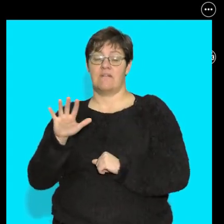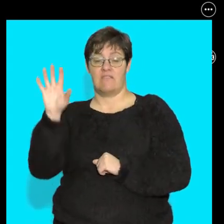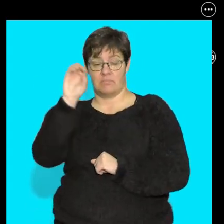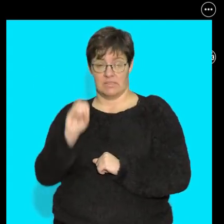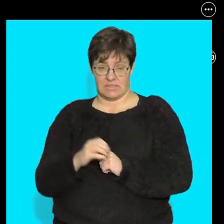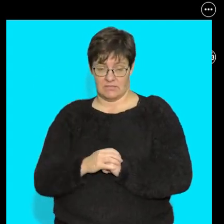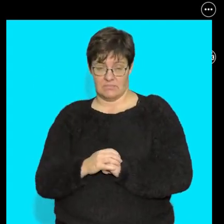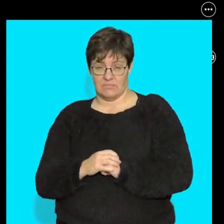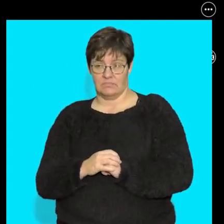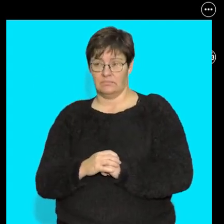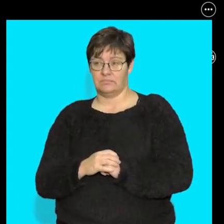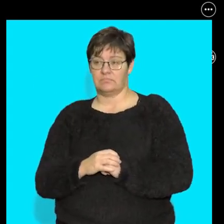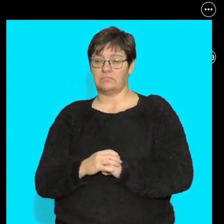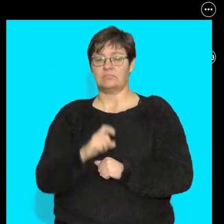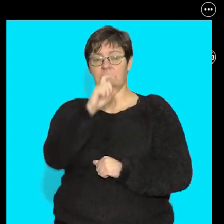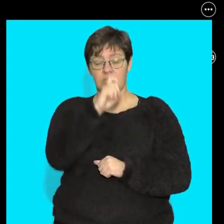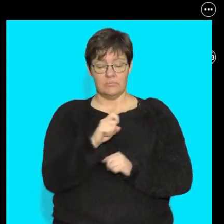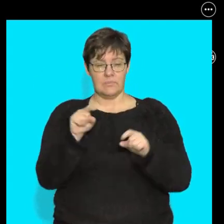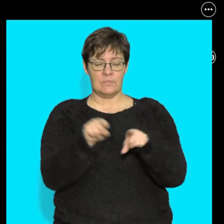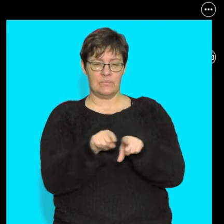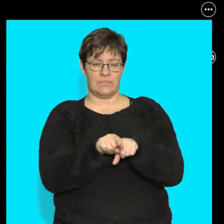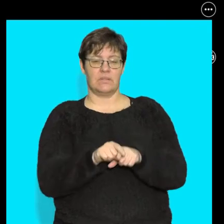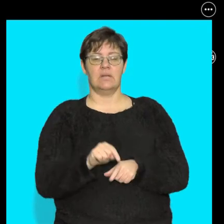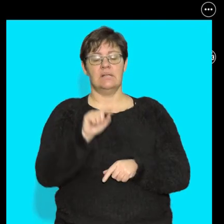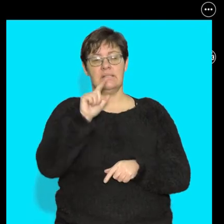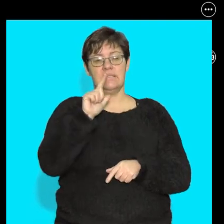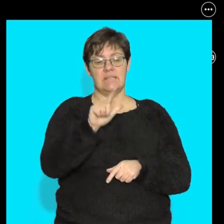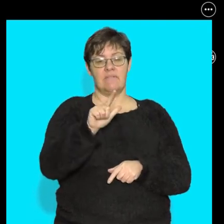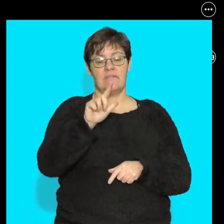10.5. So my X will be equals to